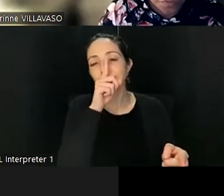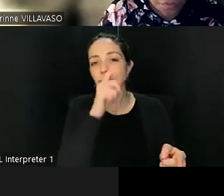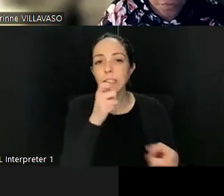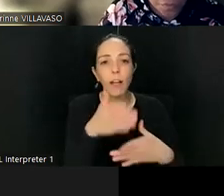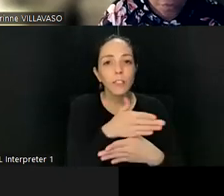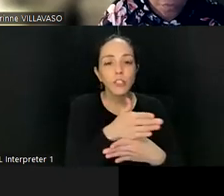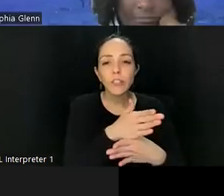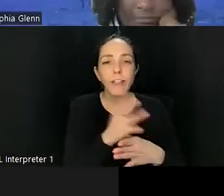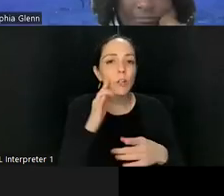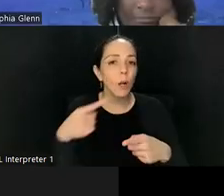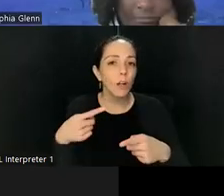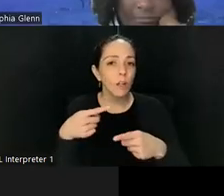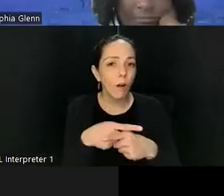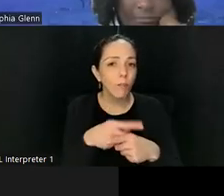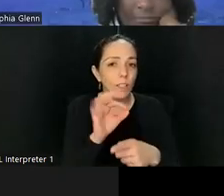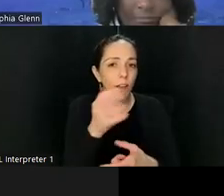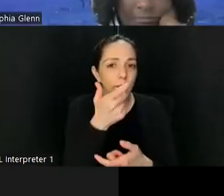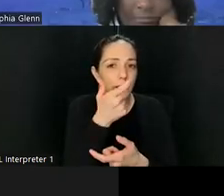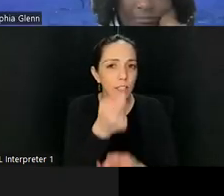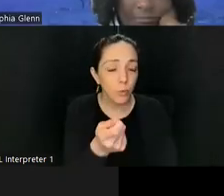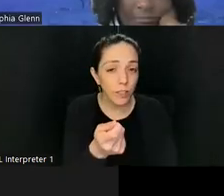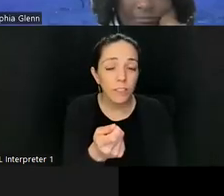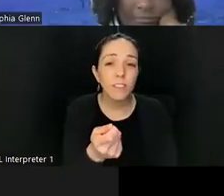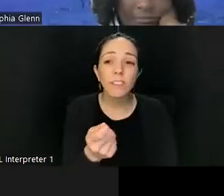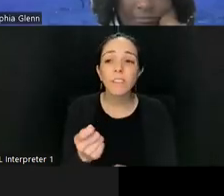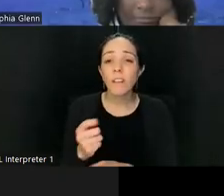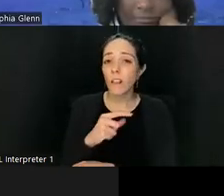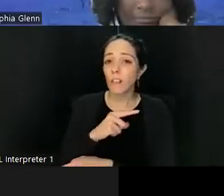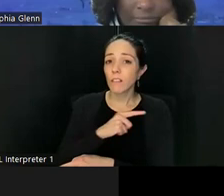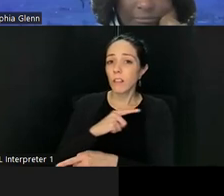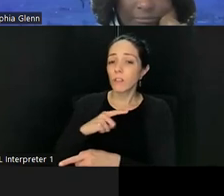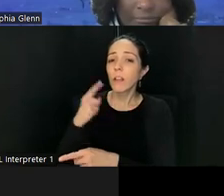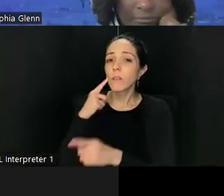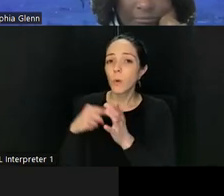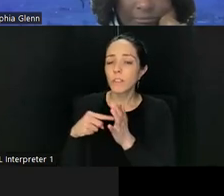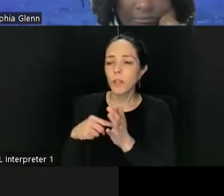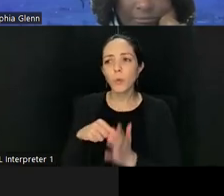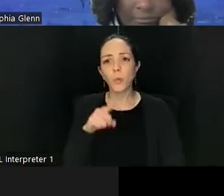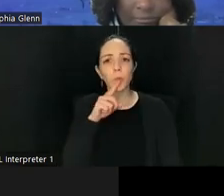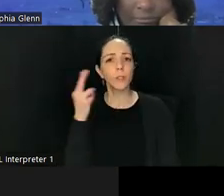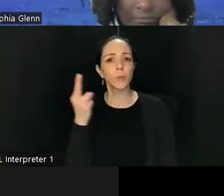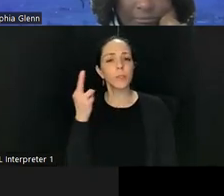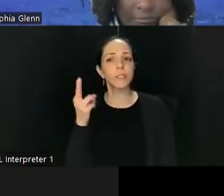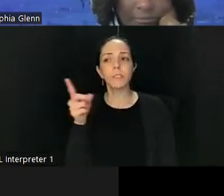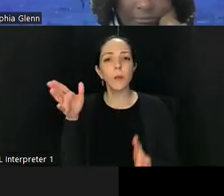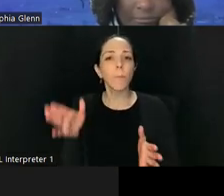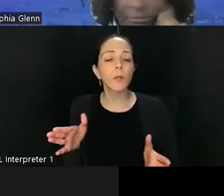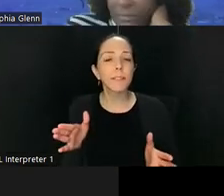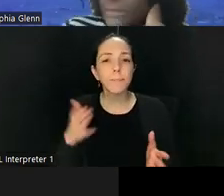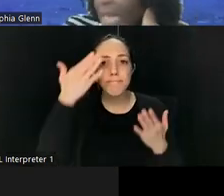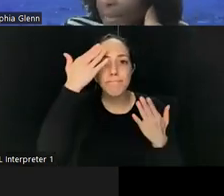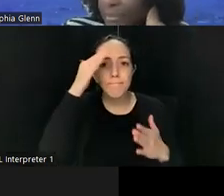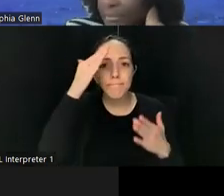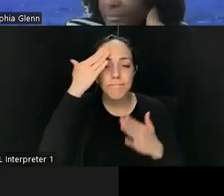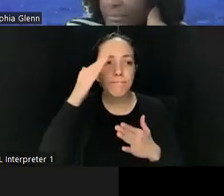in the Oregon legislature, there are very real situations in which a person can not realize they have a conflict of interest or